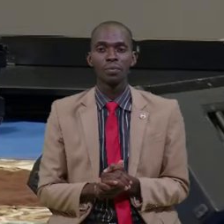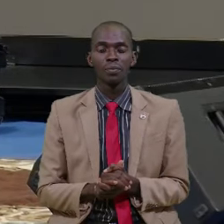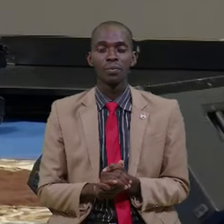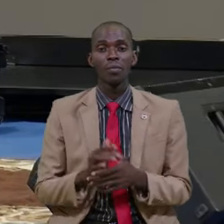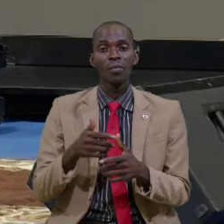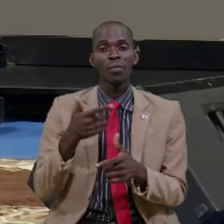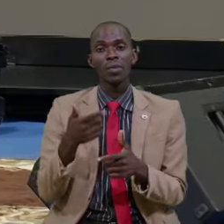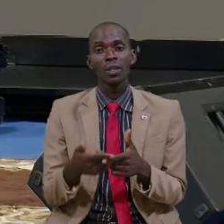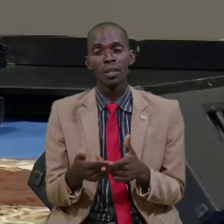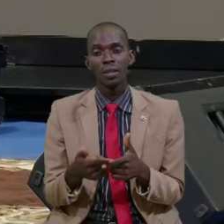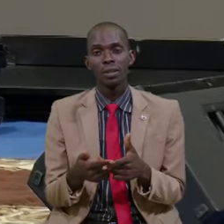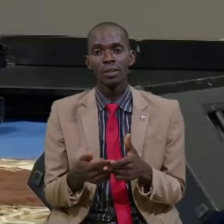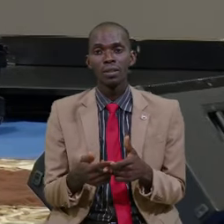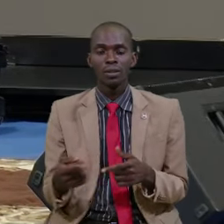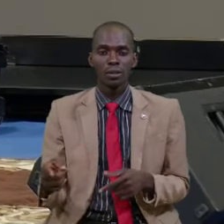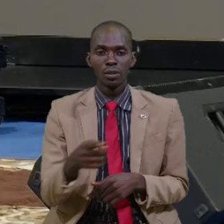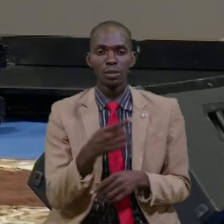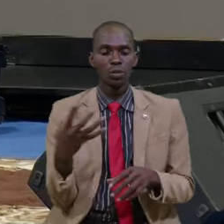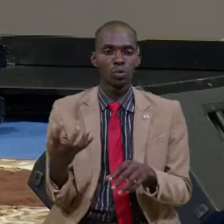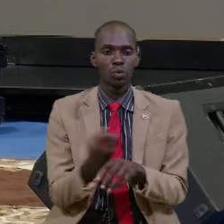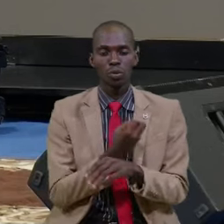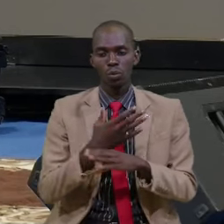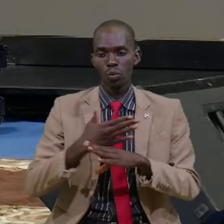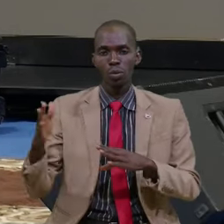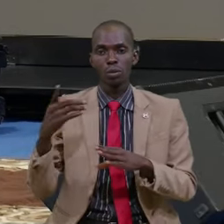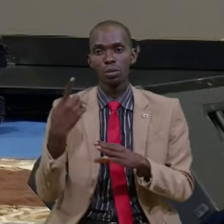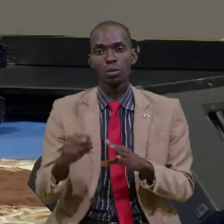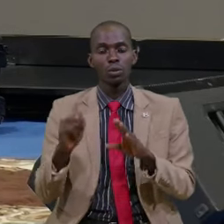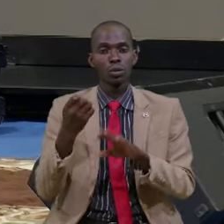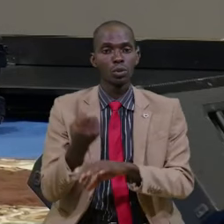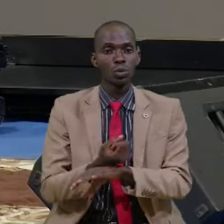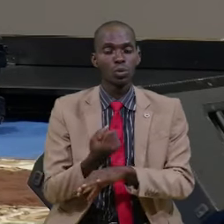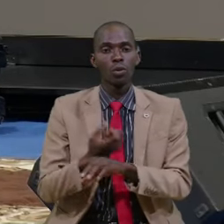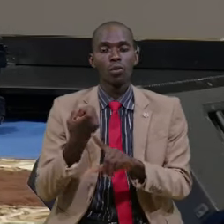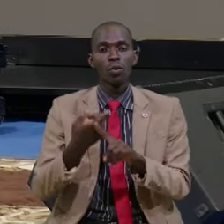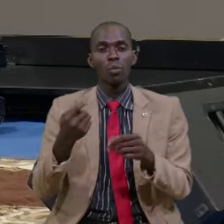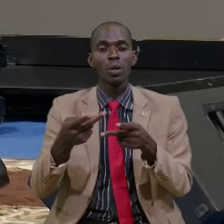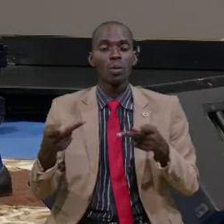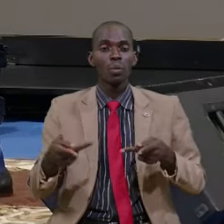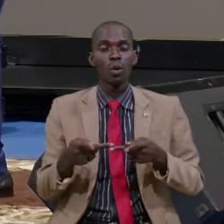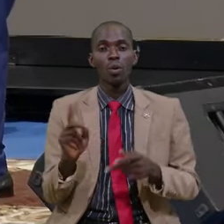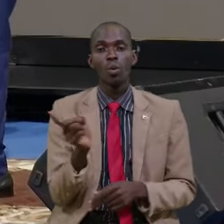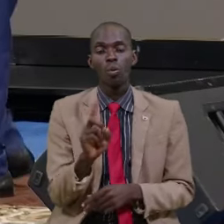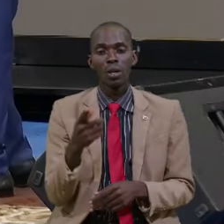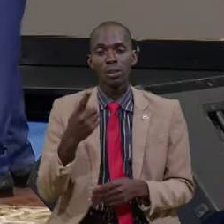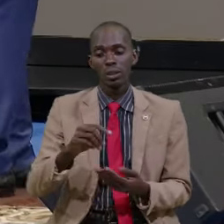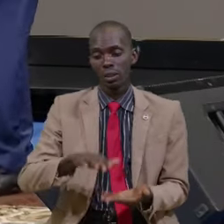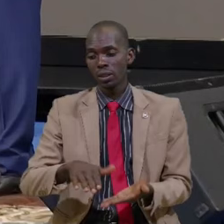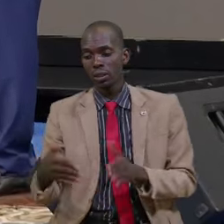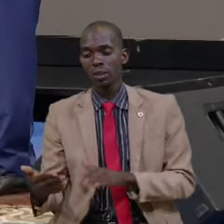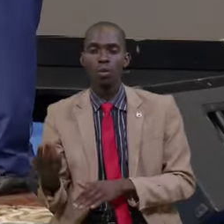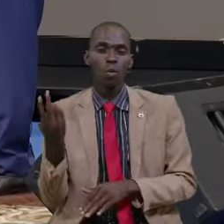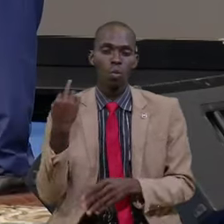Then they took away the stone from the place where the dead was